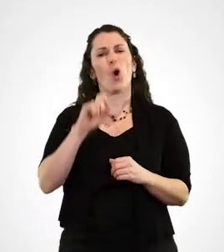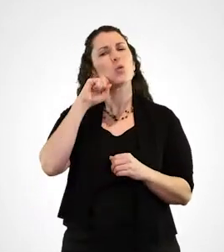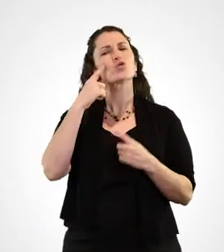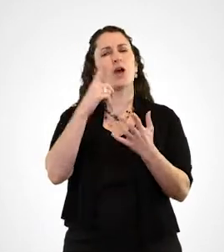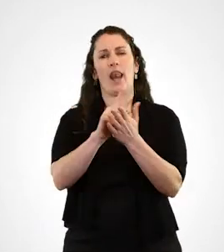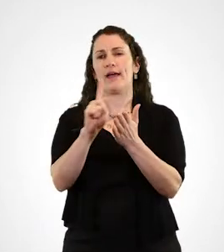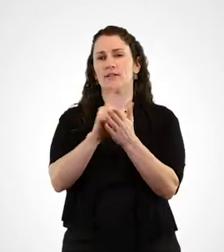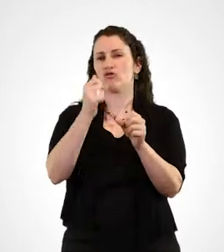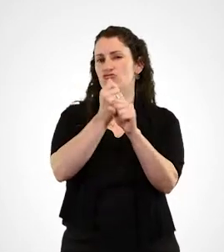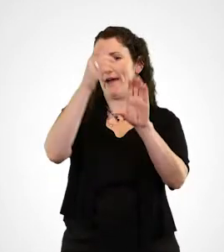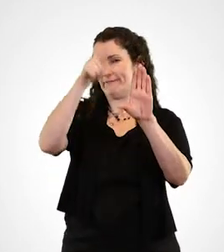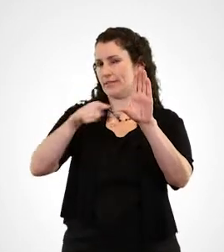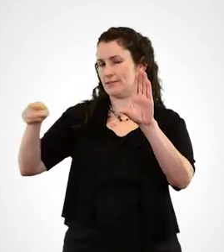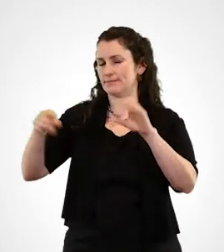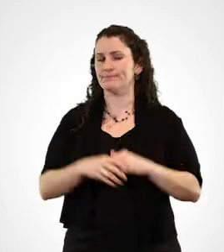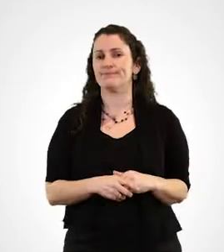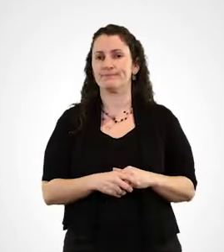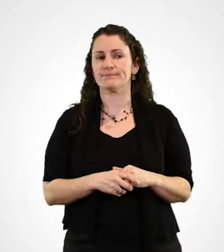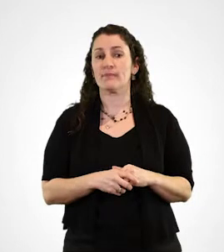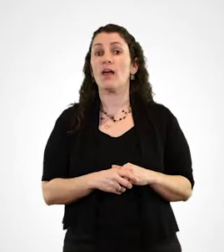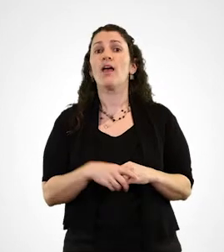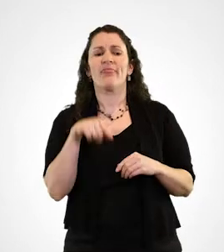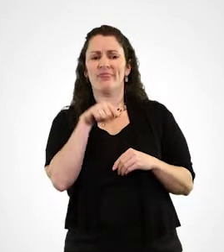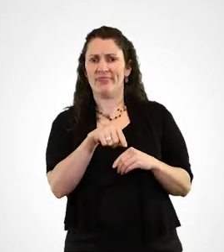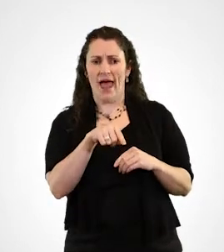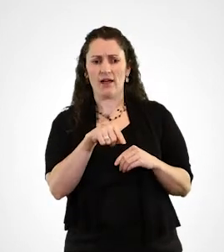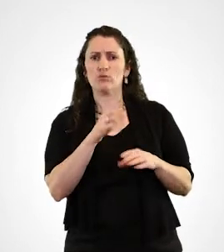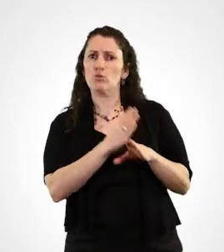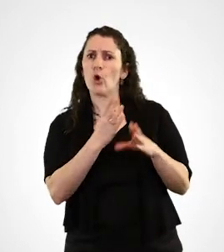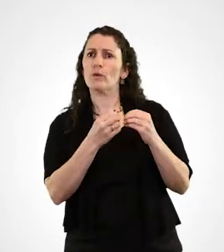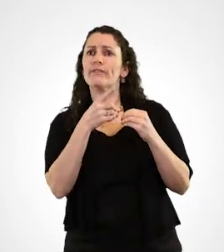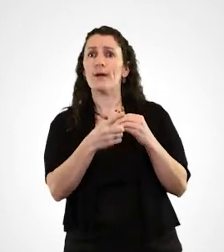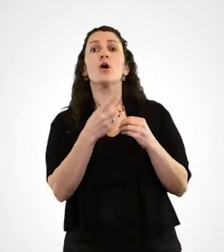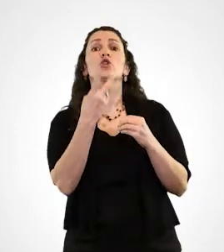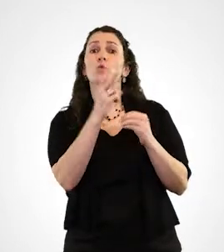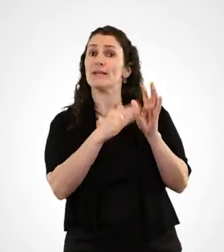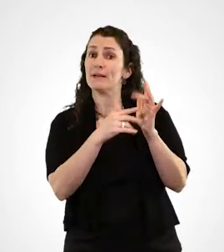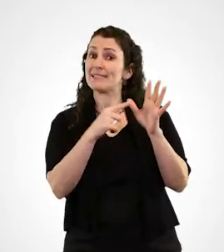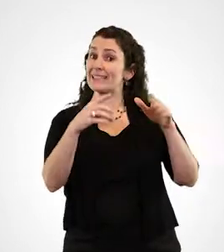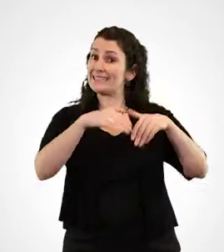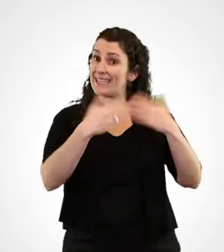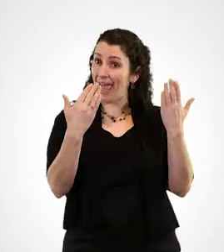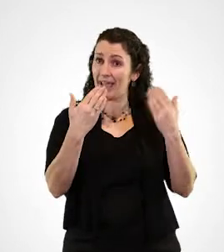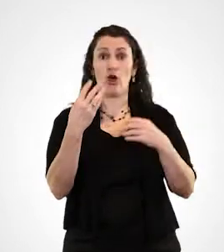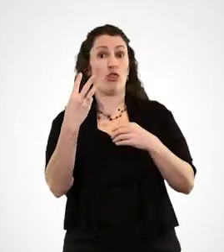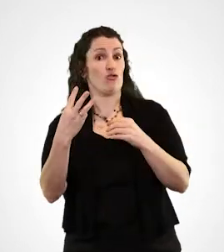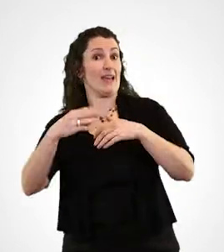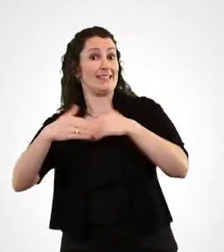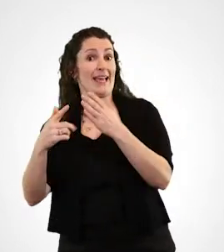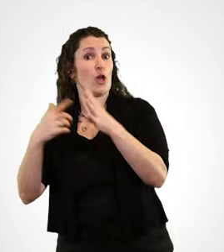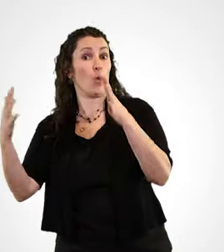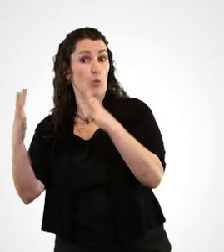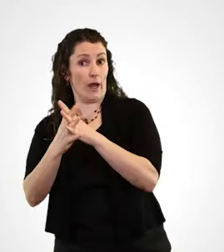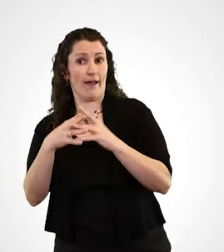We work with the children 20 minutes a day, 3 days a week. And we had a total of 7 sessions, which